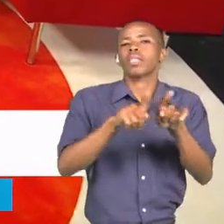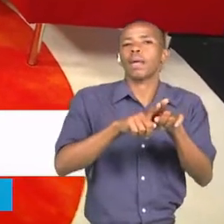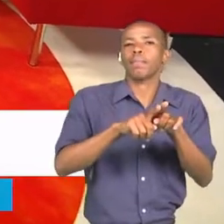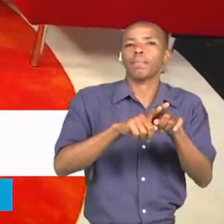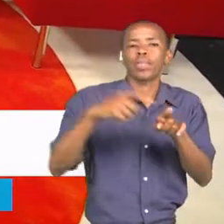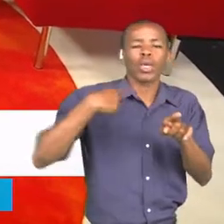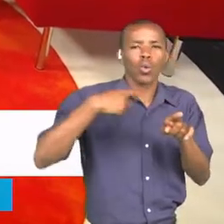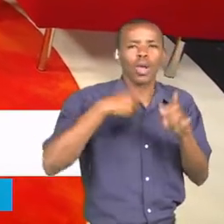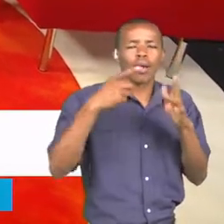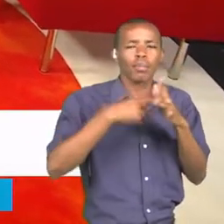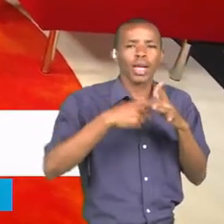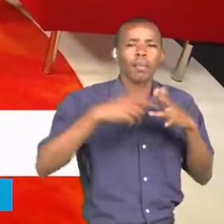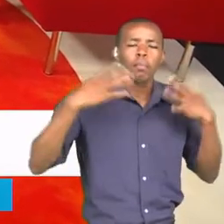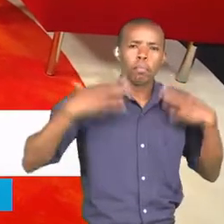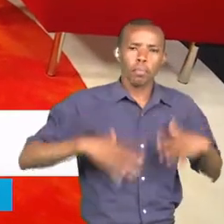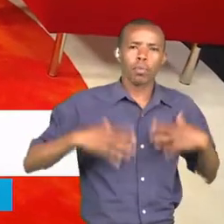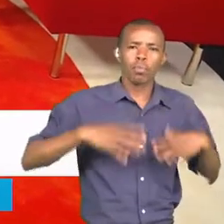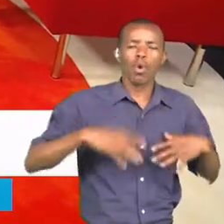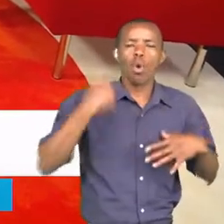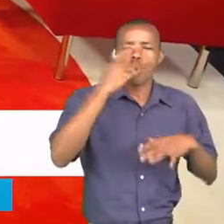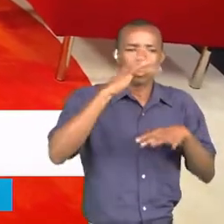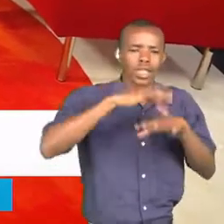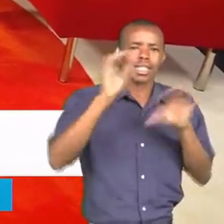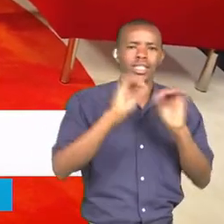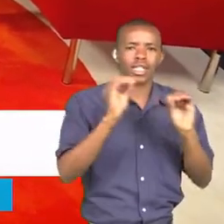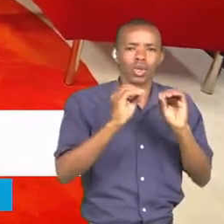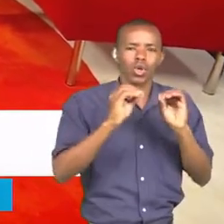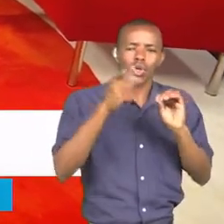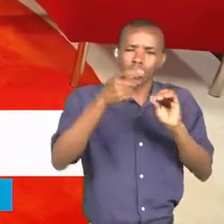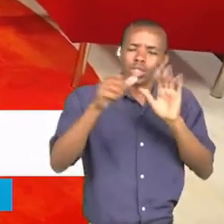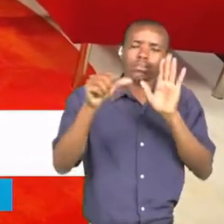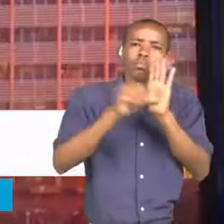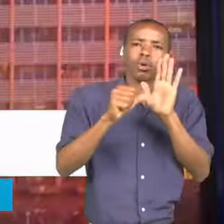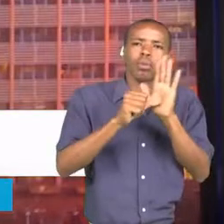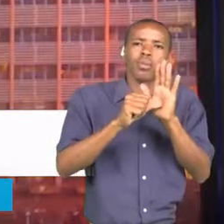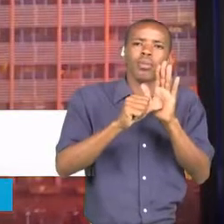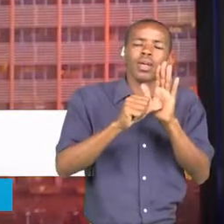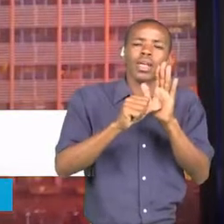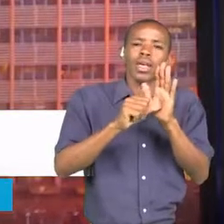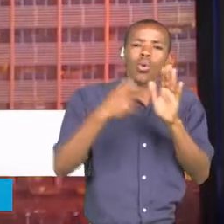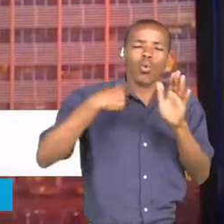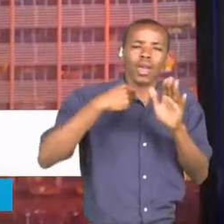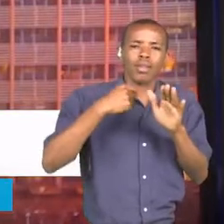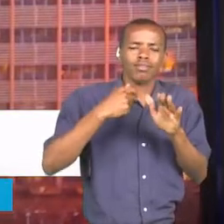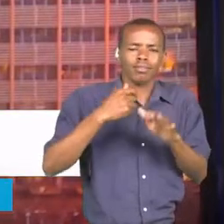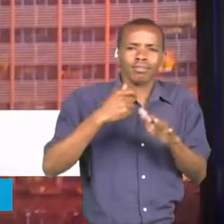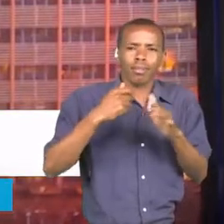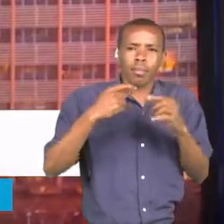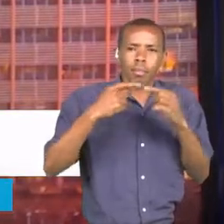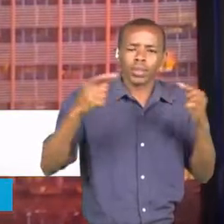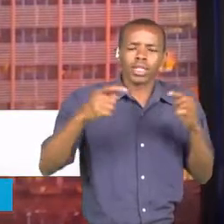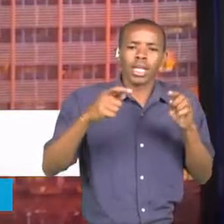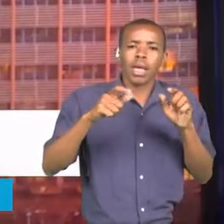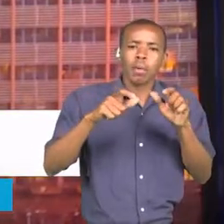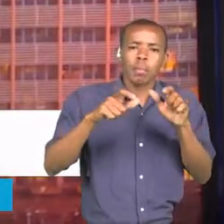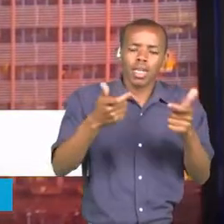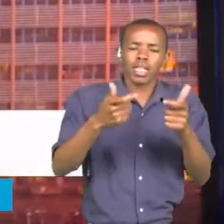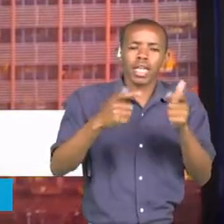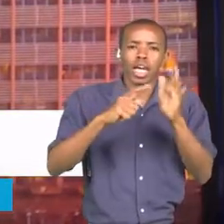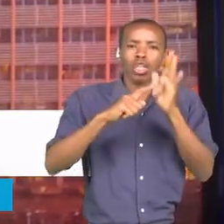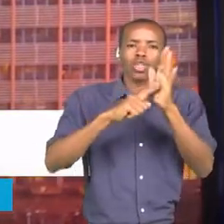we've become a people that are so insensitive to these problems that we are offended that the media can dare show